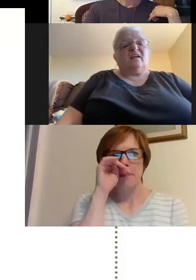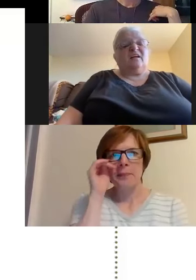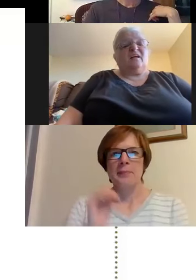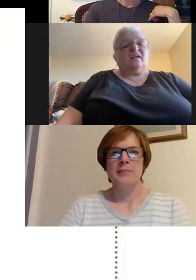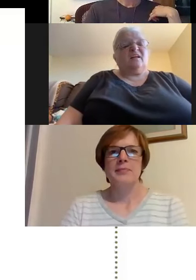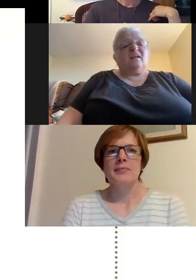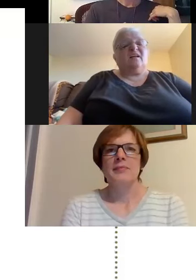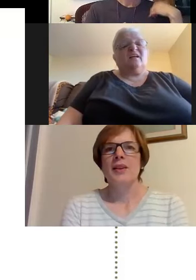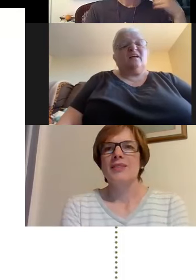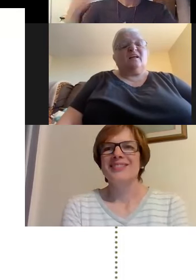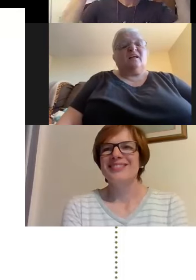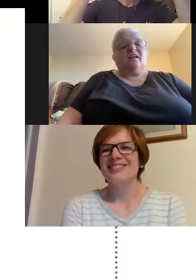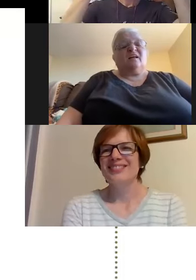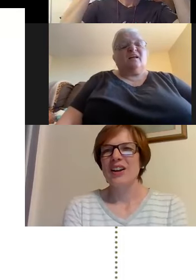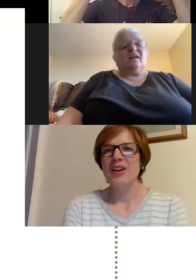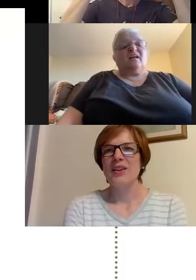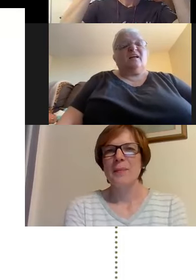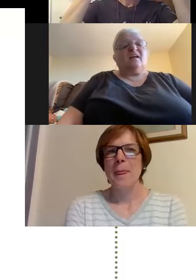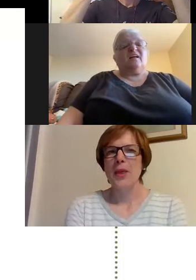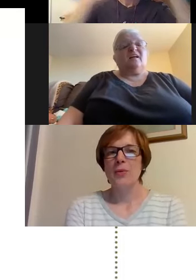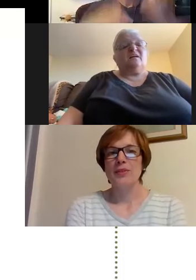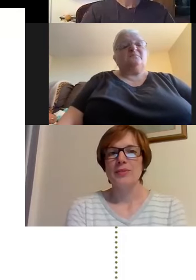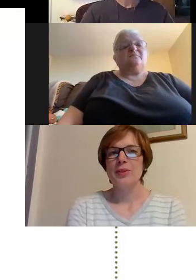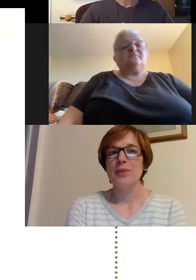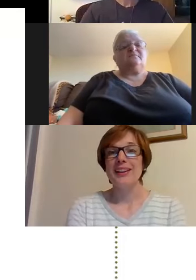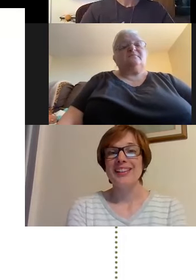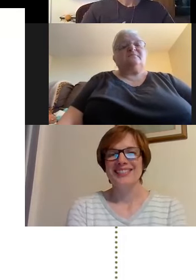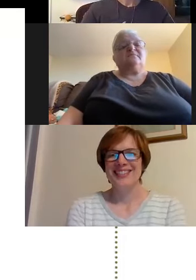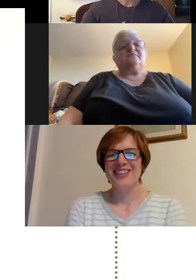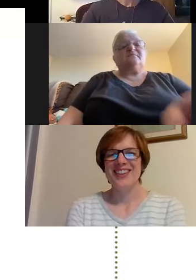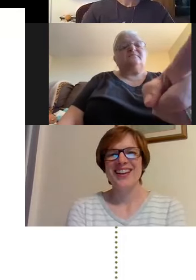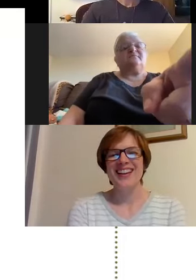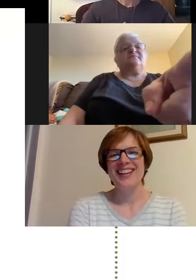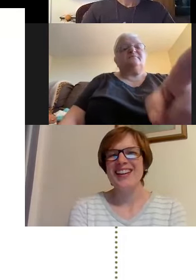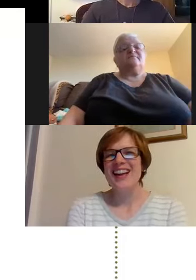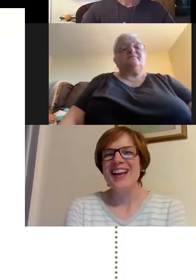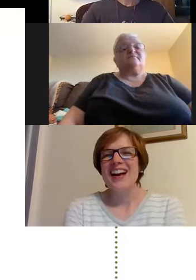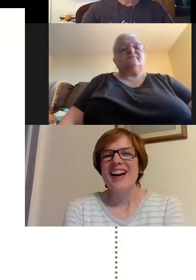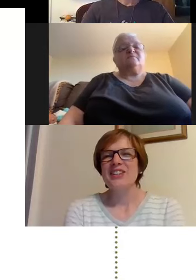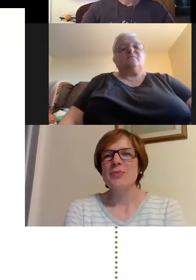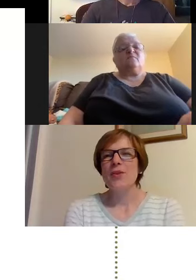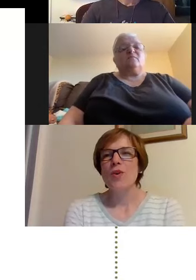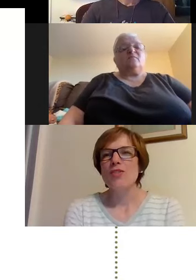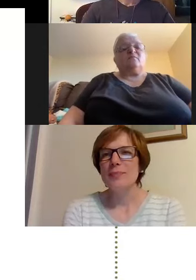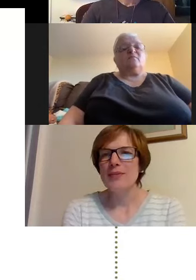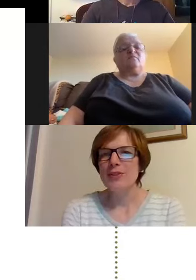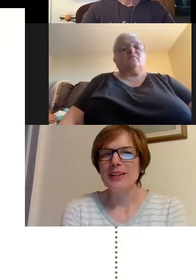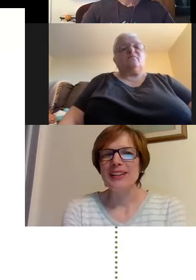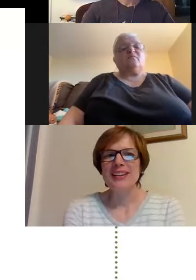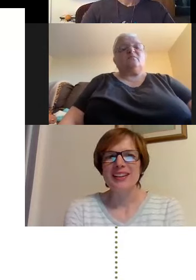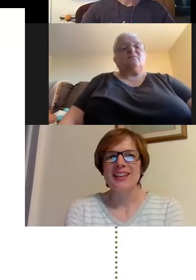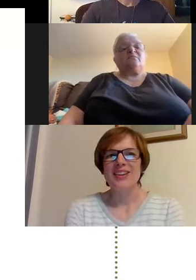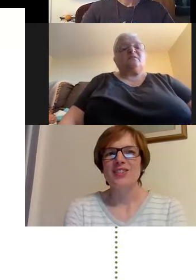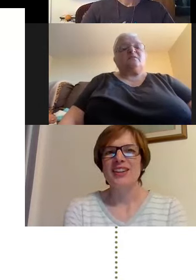there we go. All right, Mom, floor is yours. Are you ready? Okay. I just want to welcome